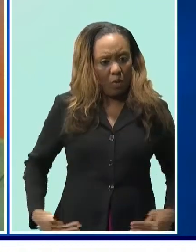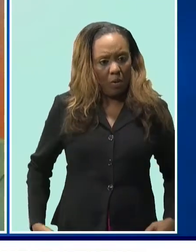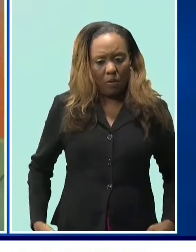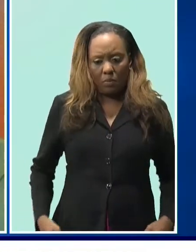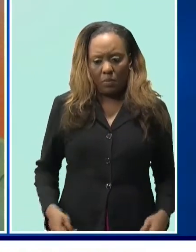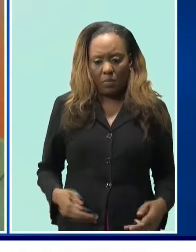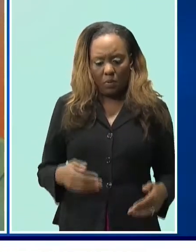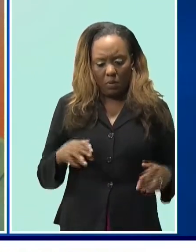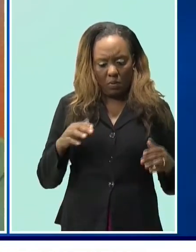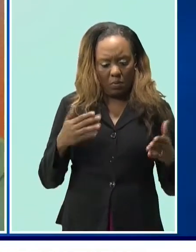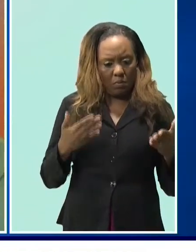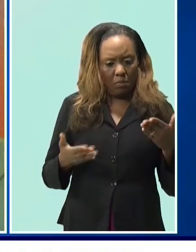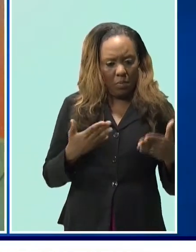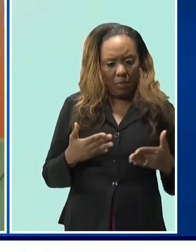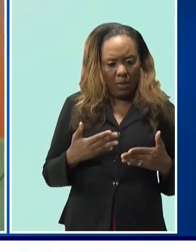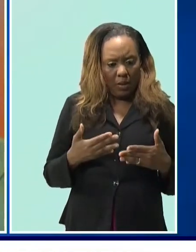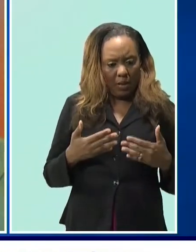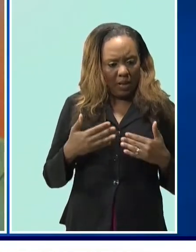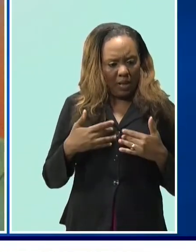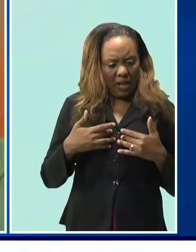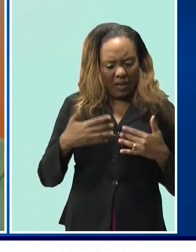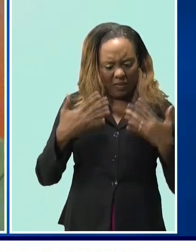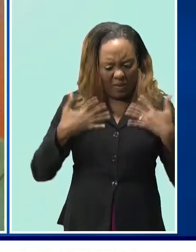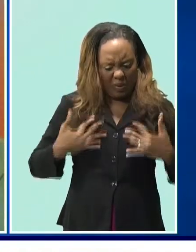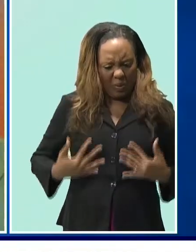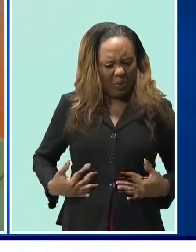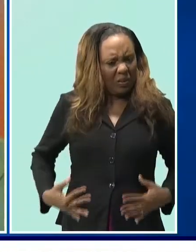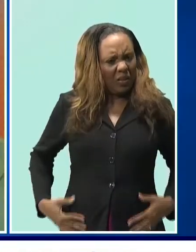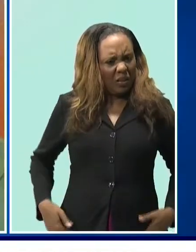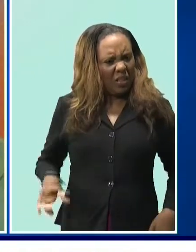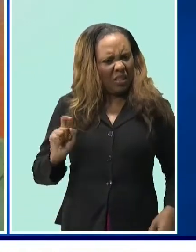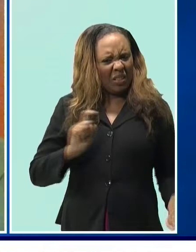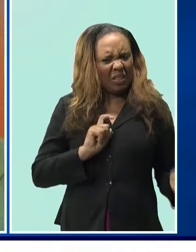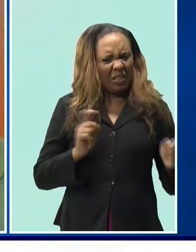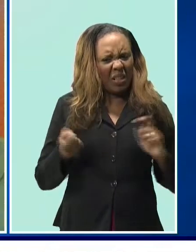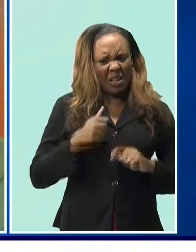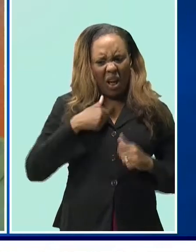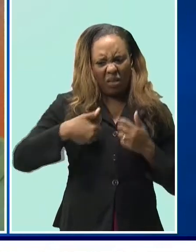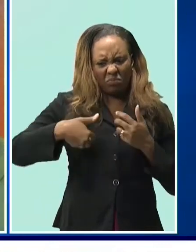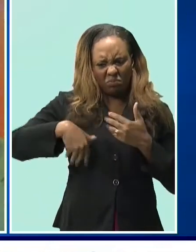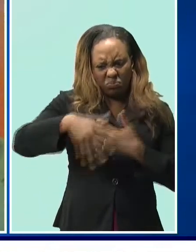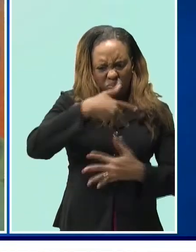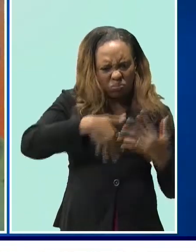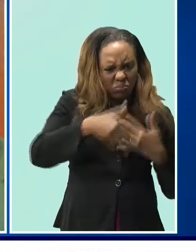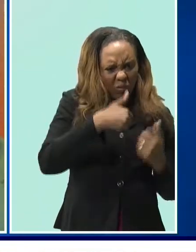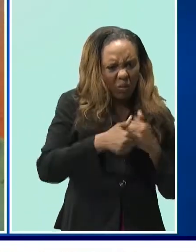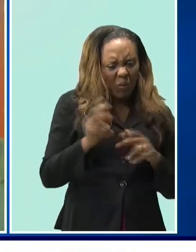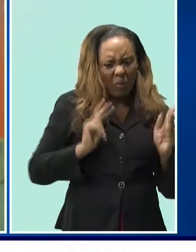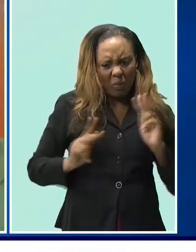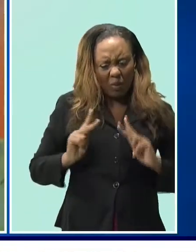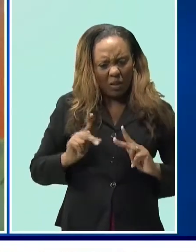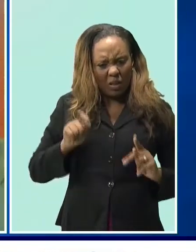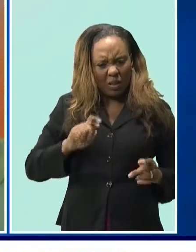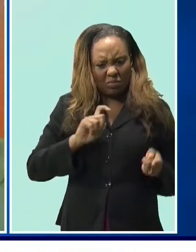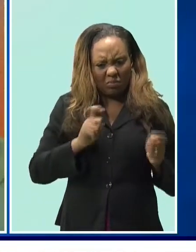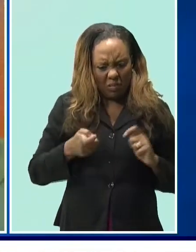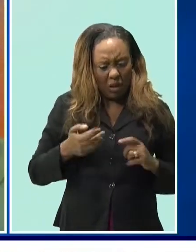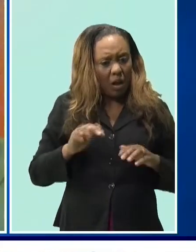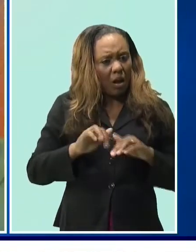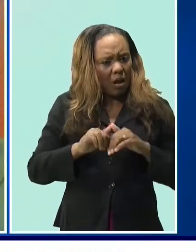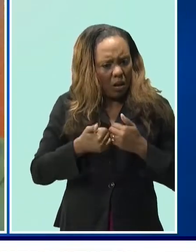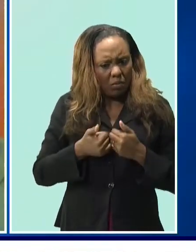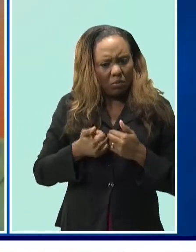what is the situation with the caregivers? What instructions have they been given? What is being done to ensure that they are